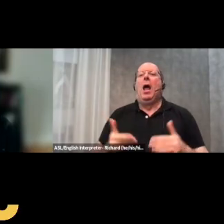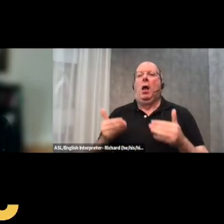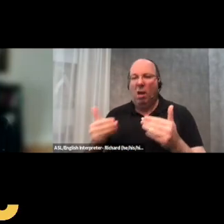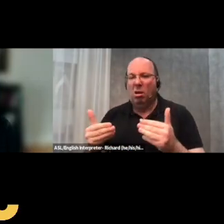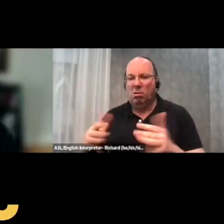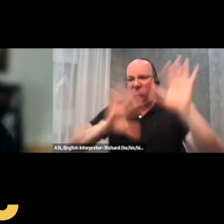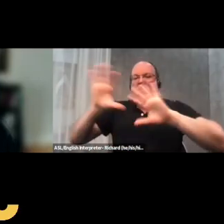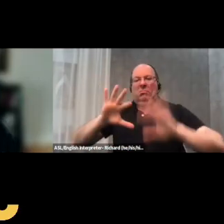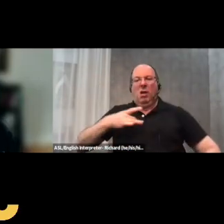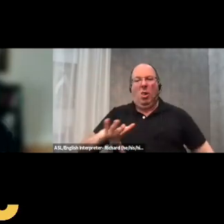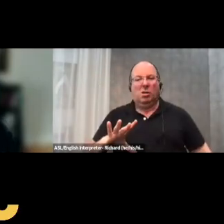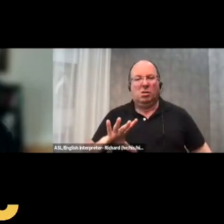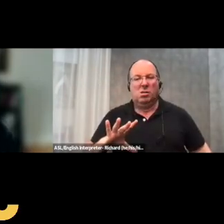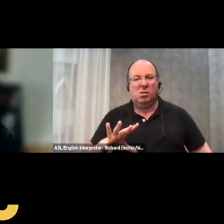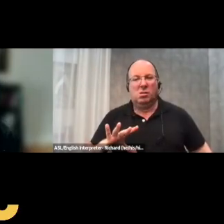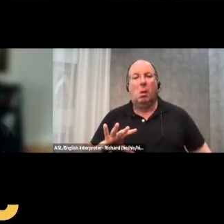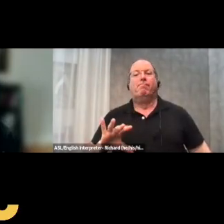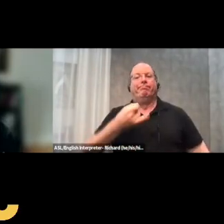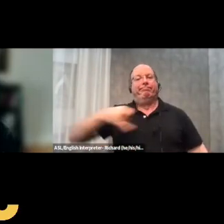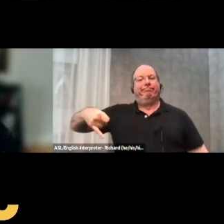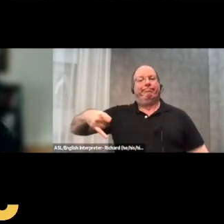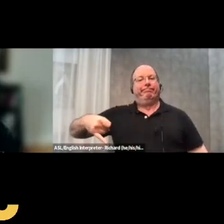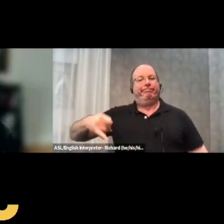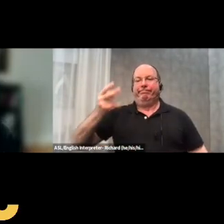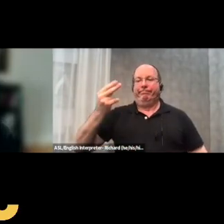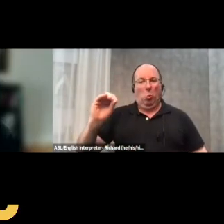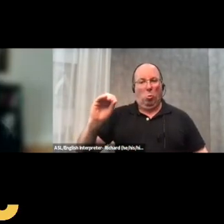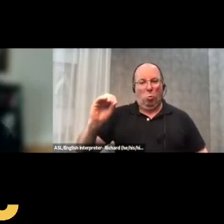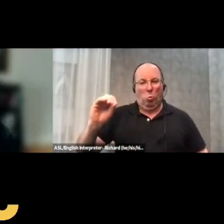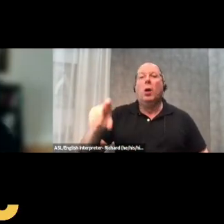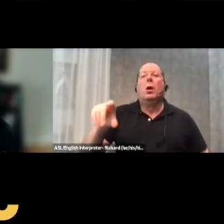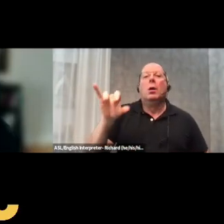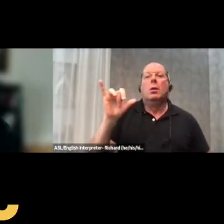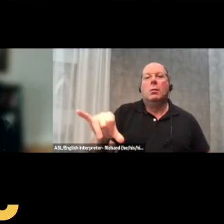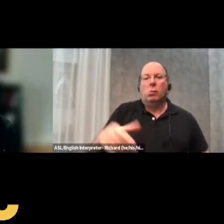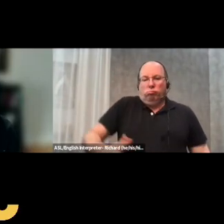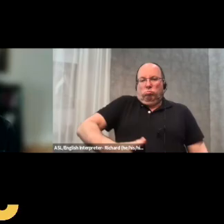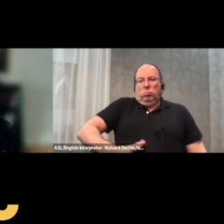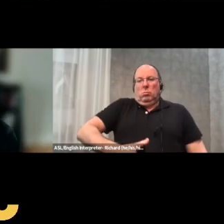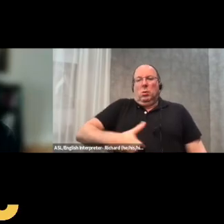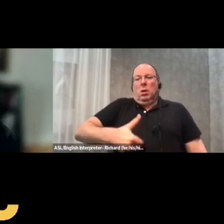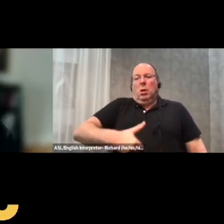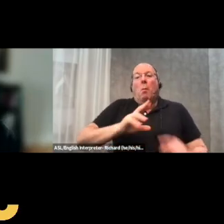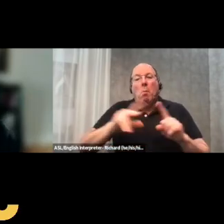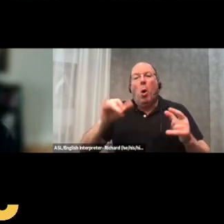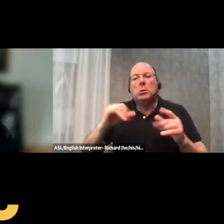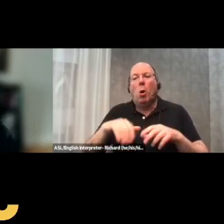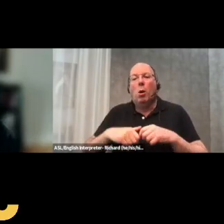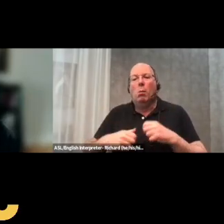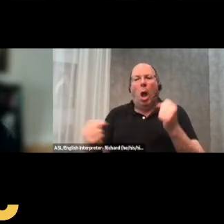Turns out you don't like it. You found a boundary. So it's important to trust your gut, but also be open to new